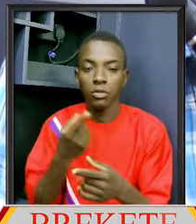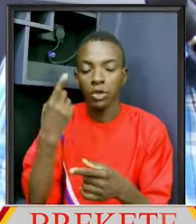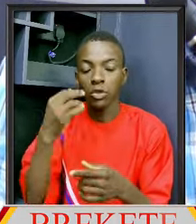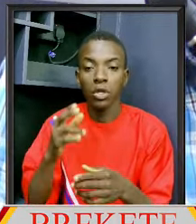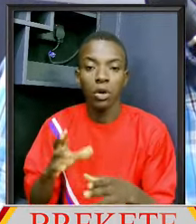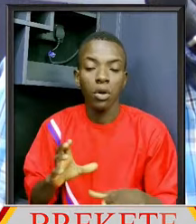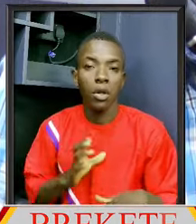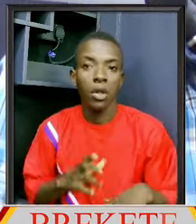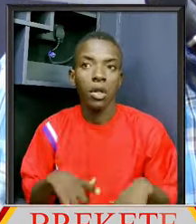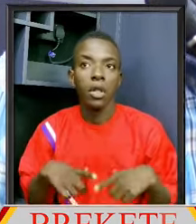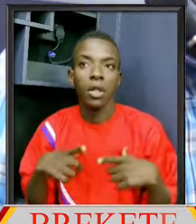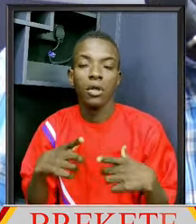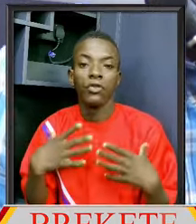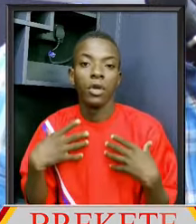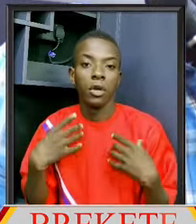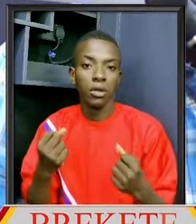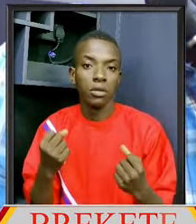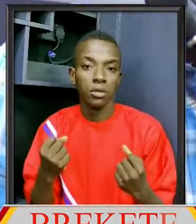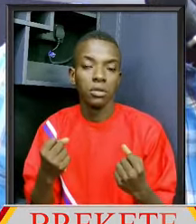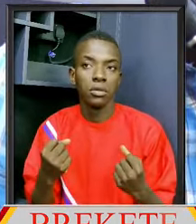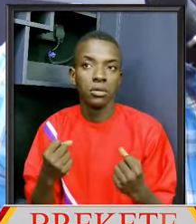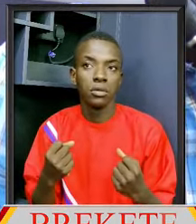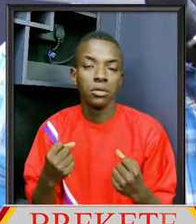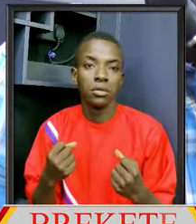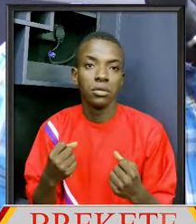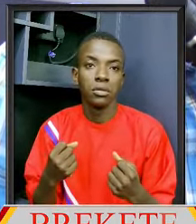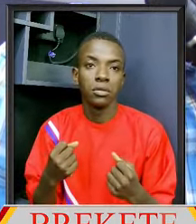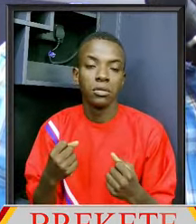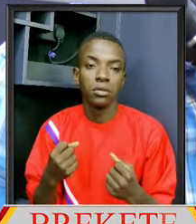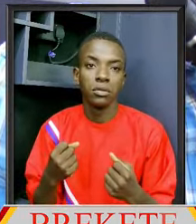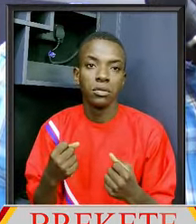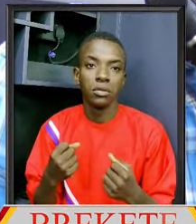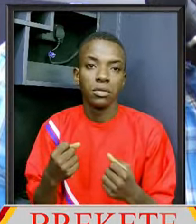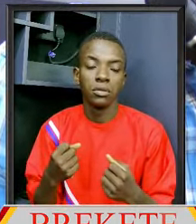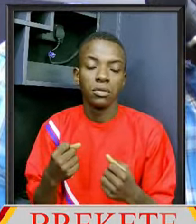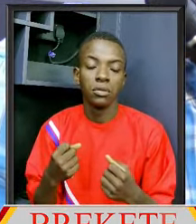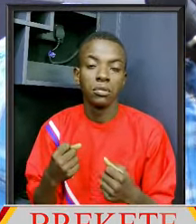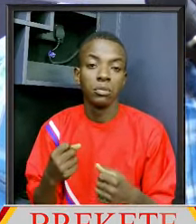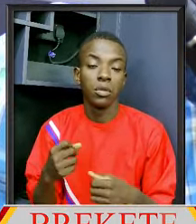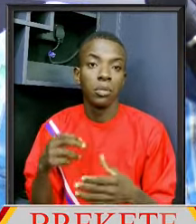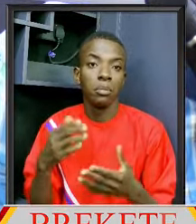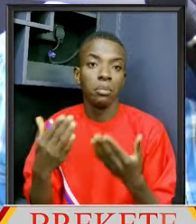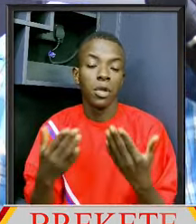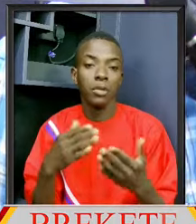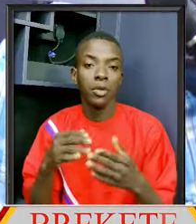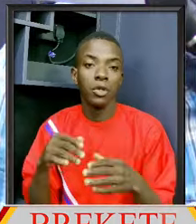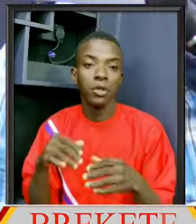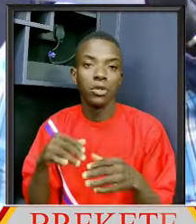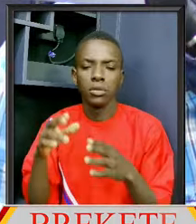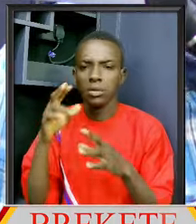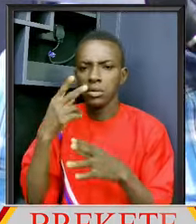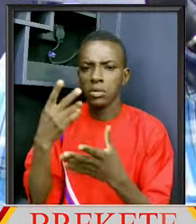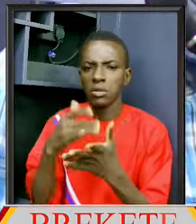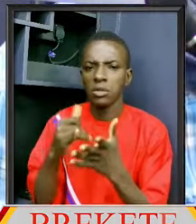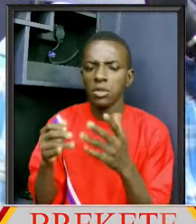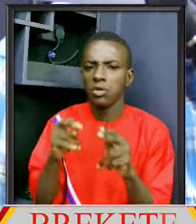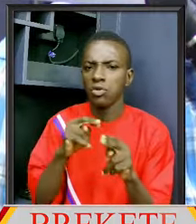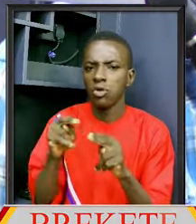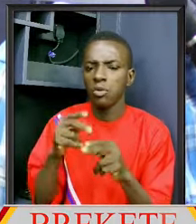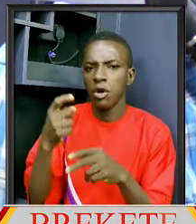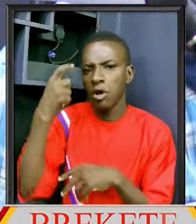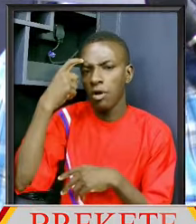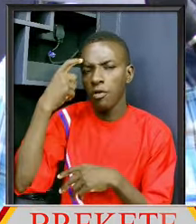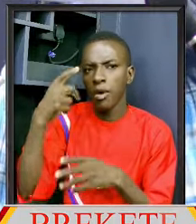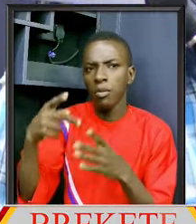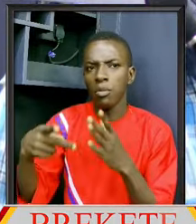our life, now our health, they involved. You see, the minister... If he be say, hold on, hold on. If he be say, Ingo, they look am like the normal